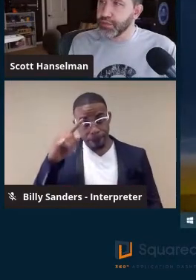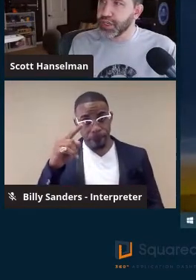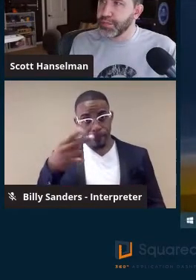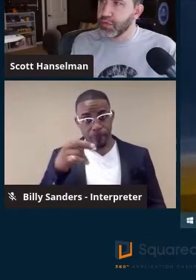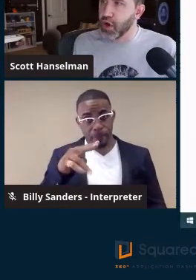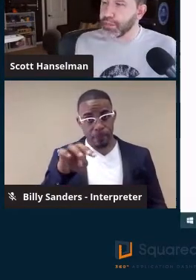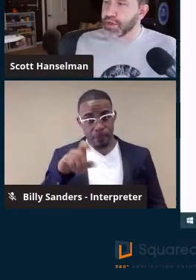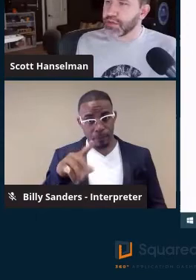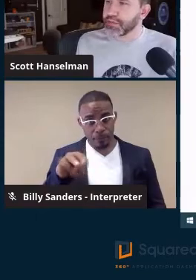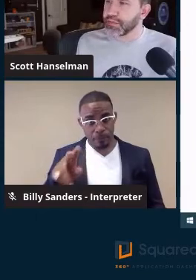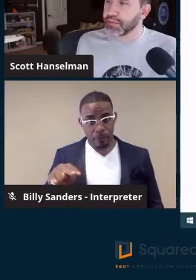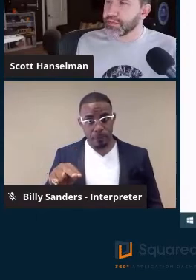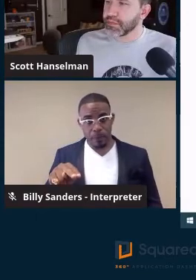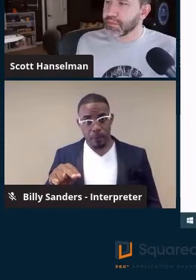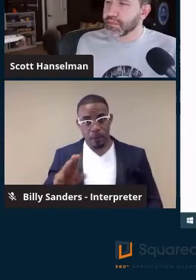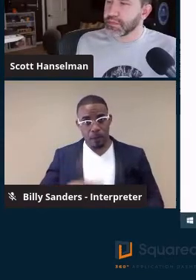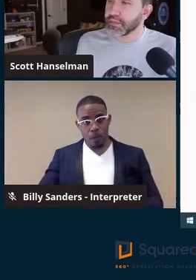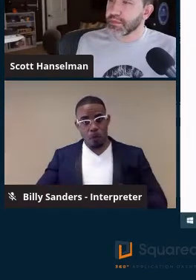Hanselman pretty prompt,